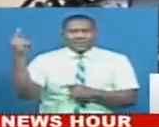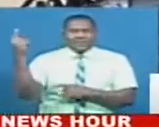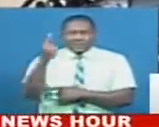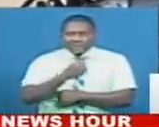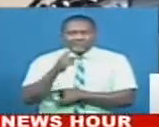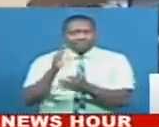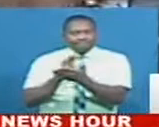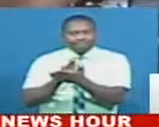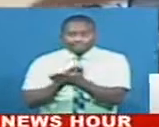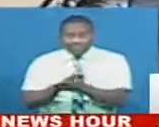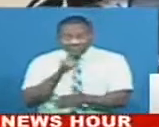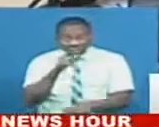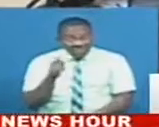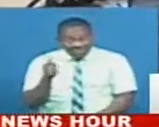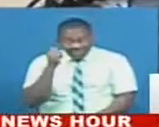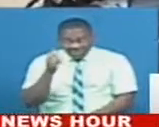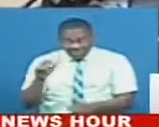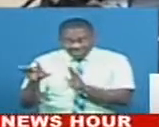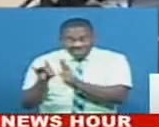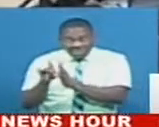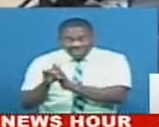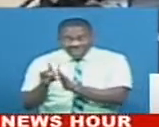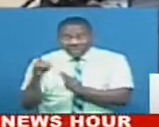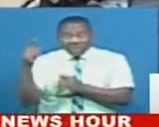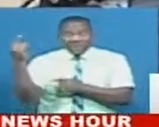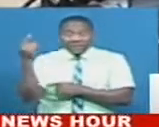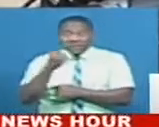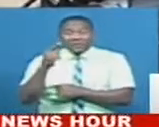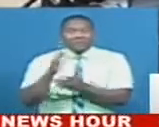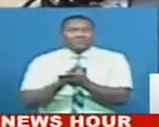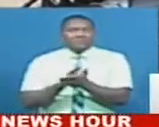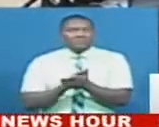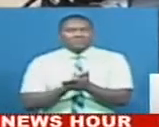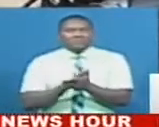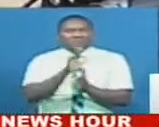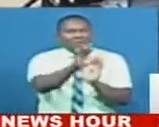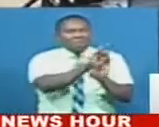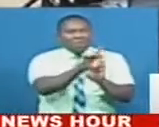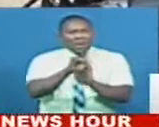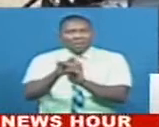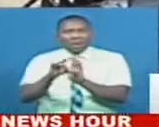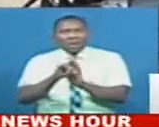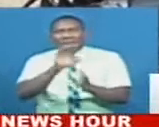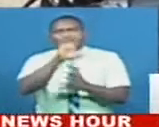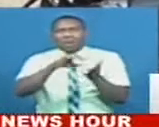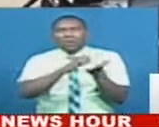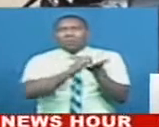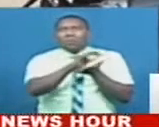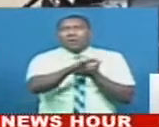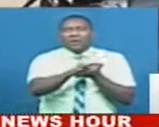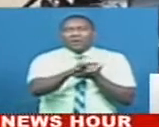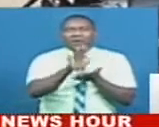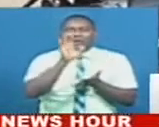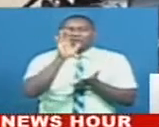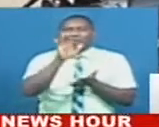If you do not choose a day school, your choice file will be incomplete and your